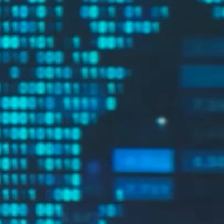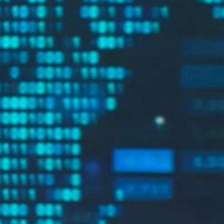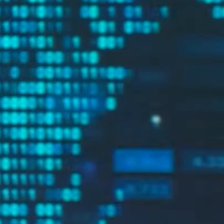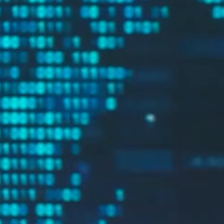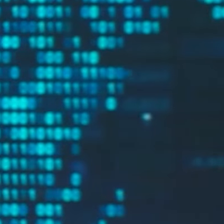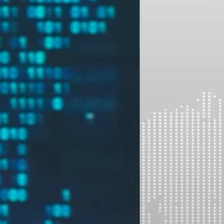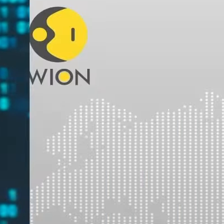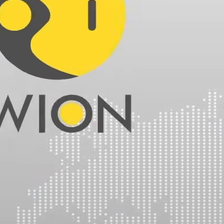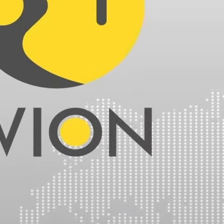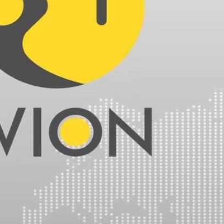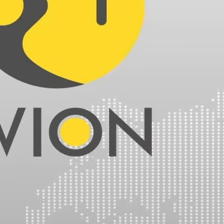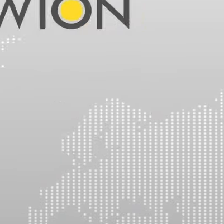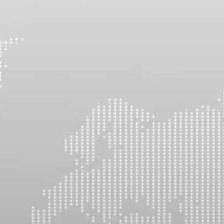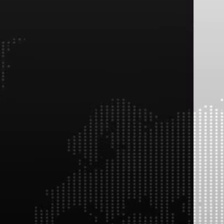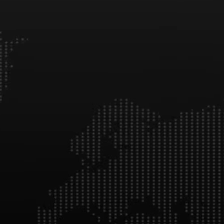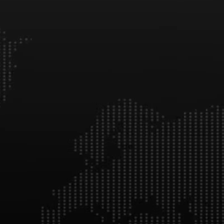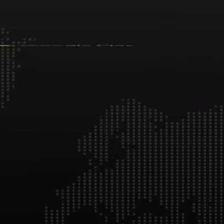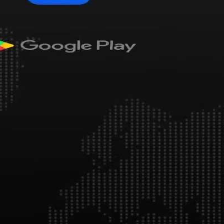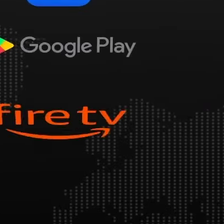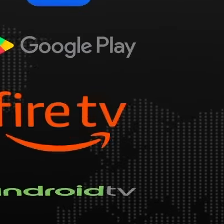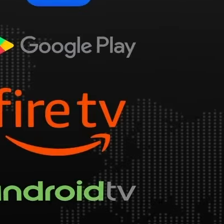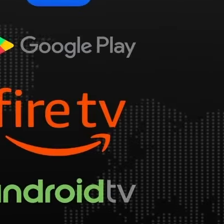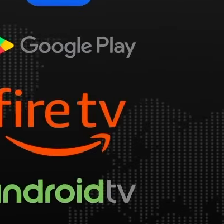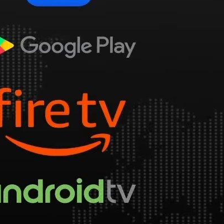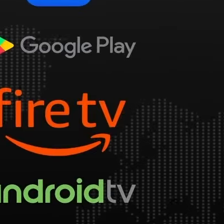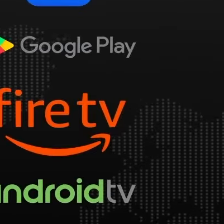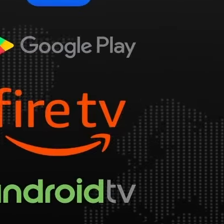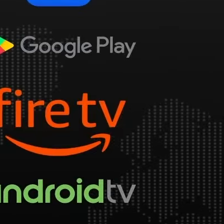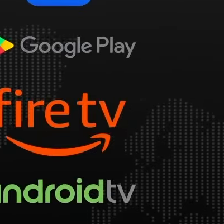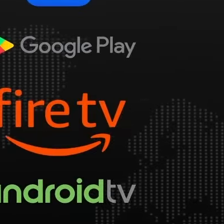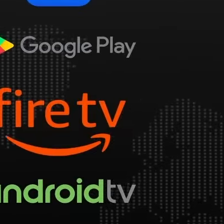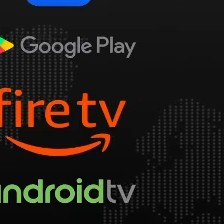For all the latest news, download the WION app and subscribe to our YouTube channel.